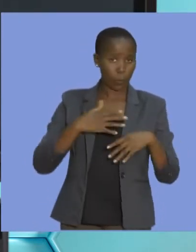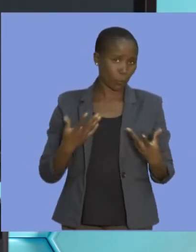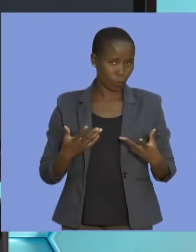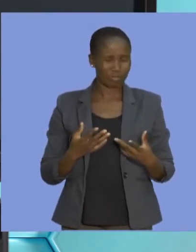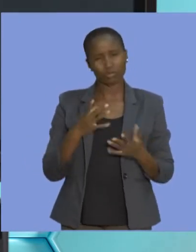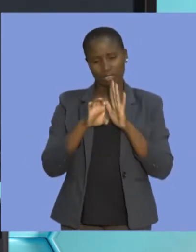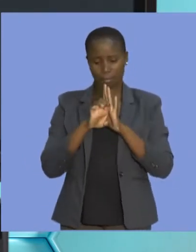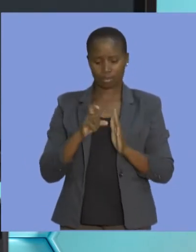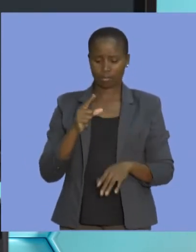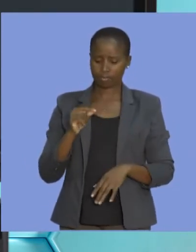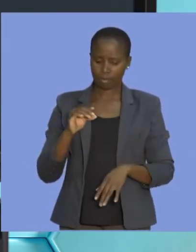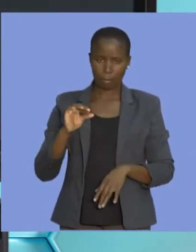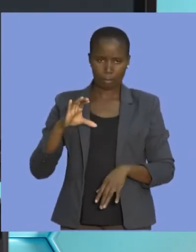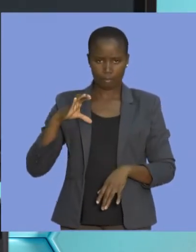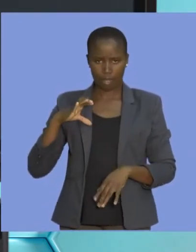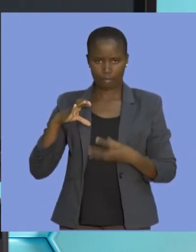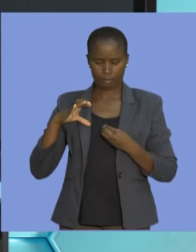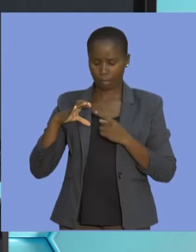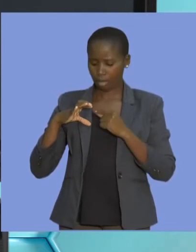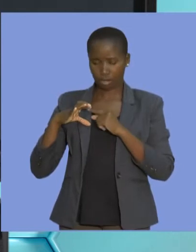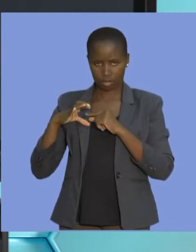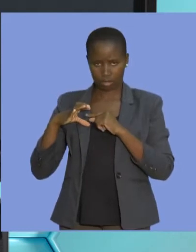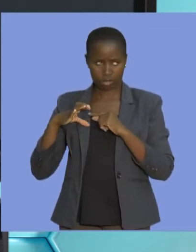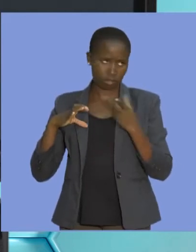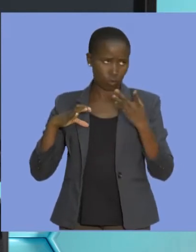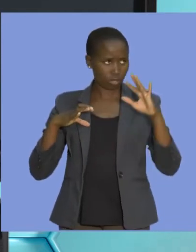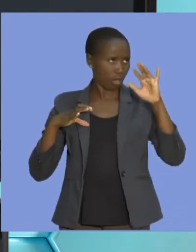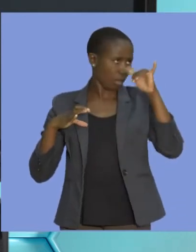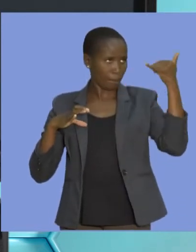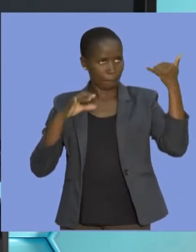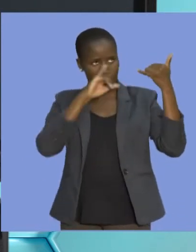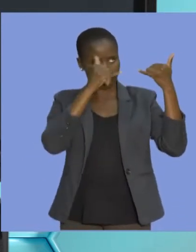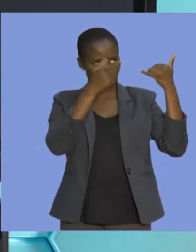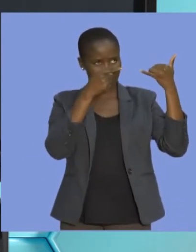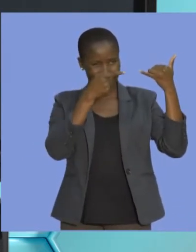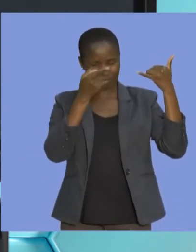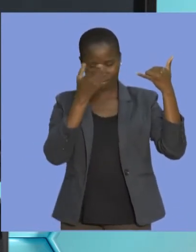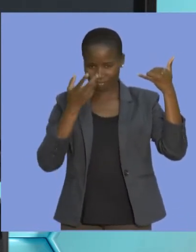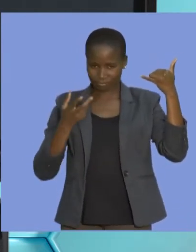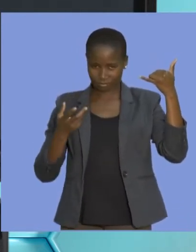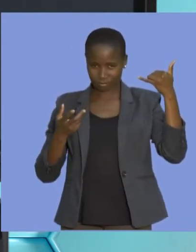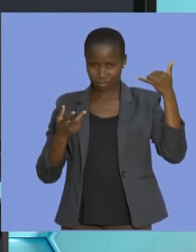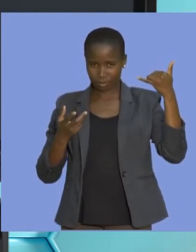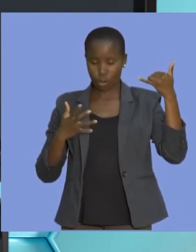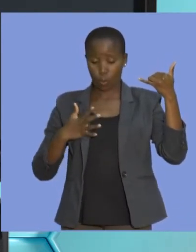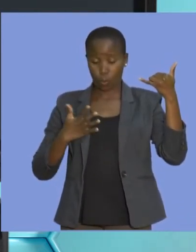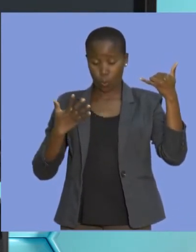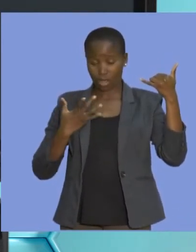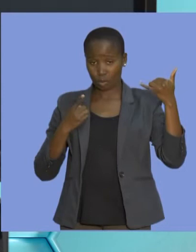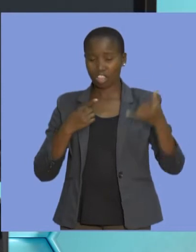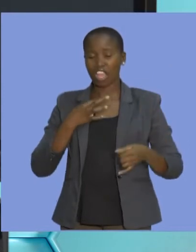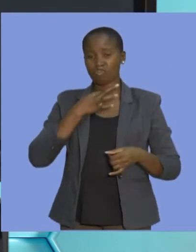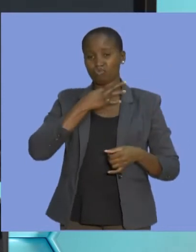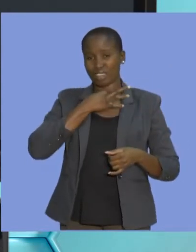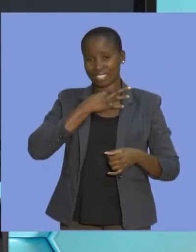money, can be stock market, but you want low risk but high